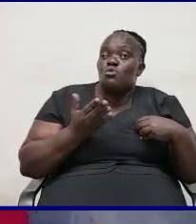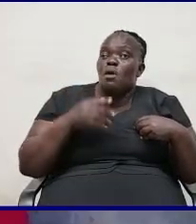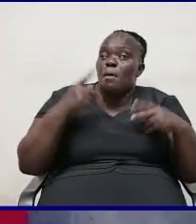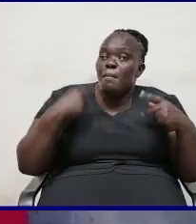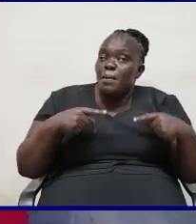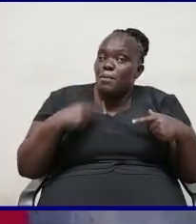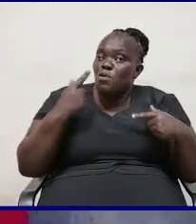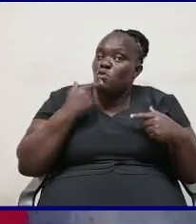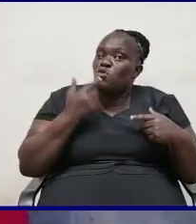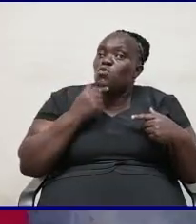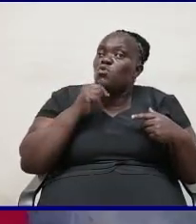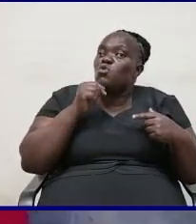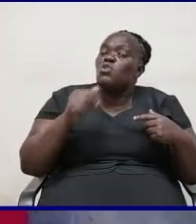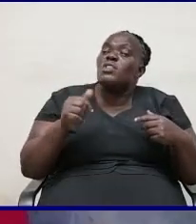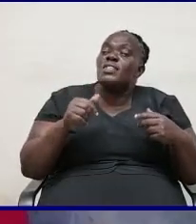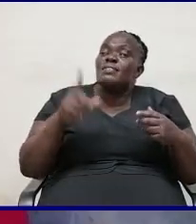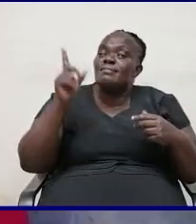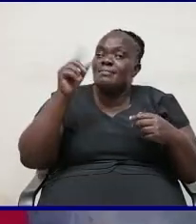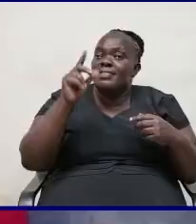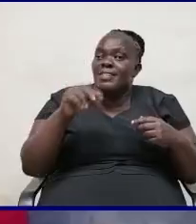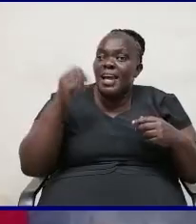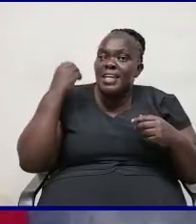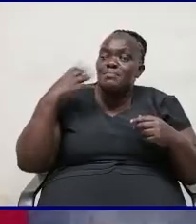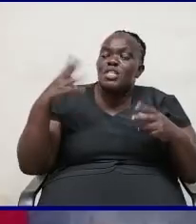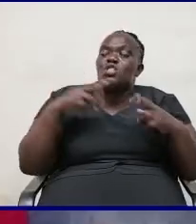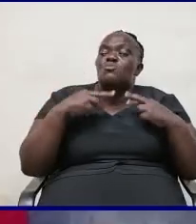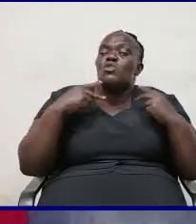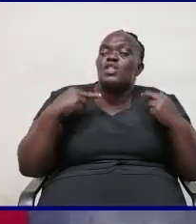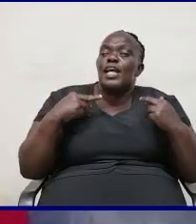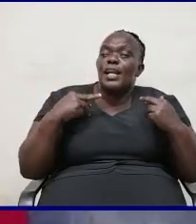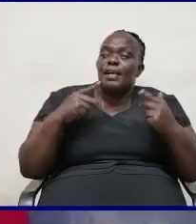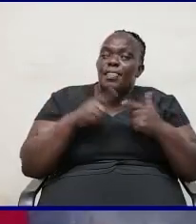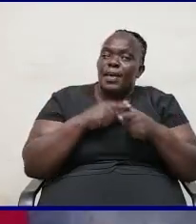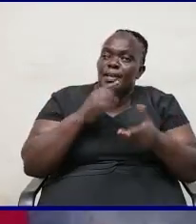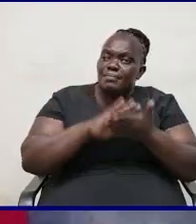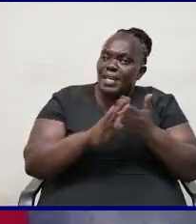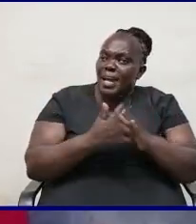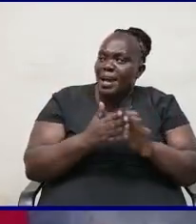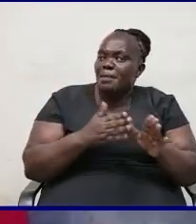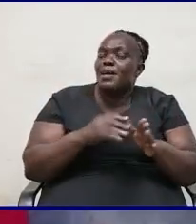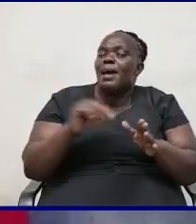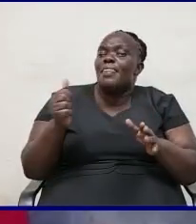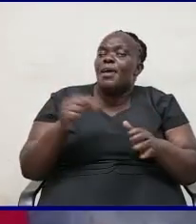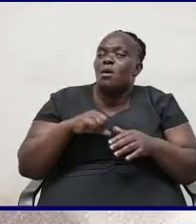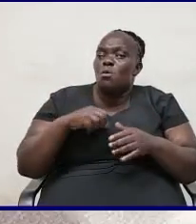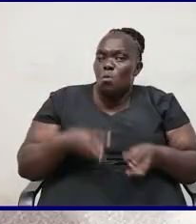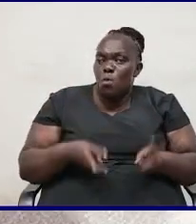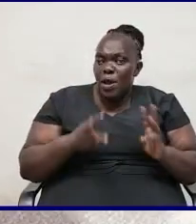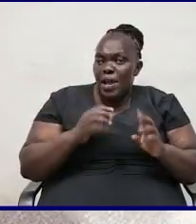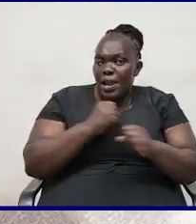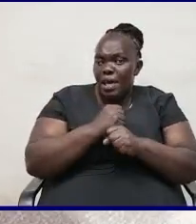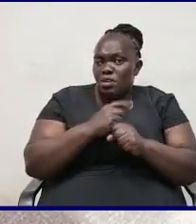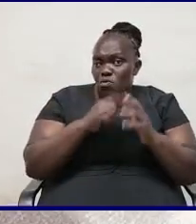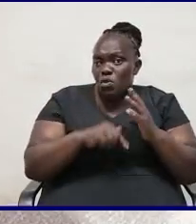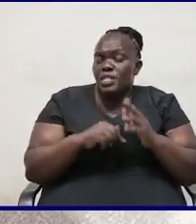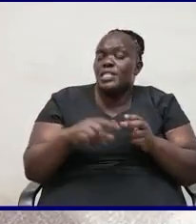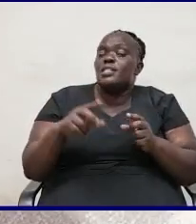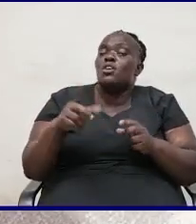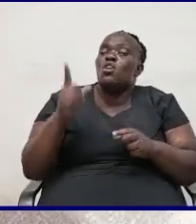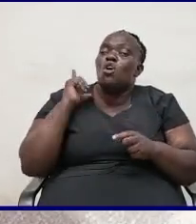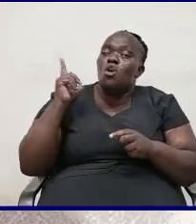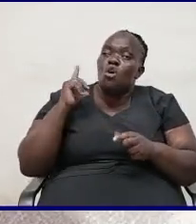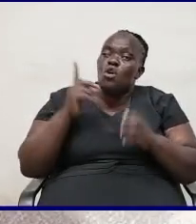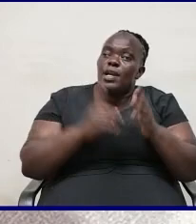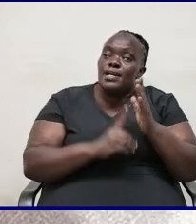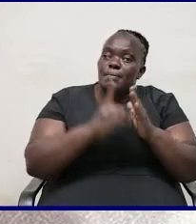those people who may not be able to afford the very expensive hotels and so on. So it has become an alternative. But what we have done, there is a regulations